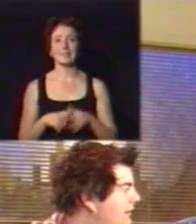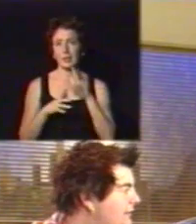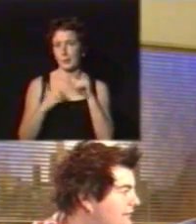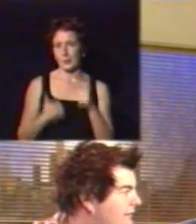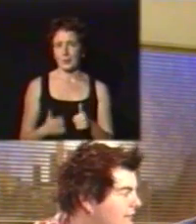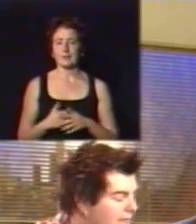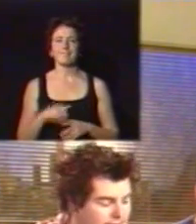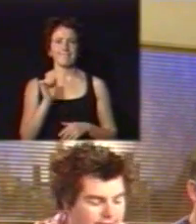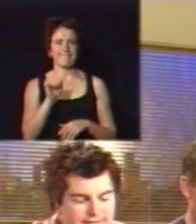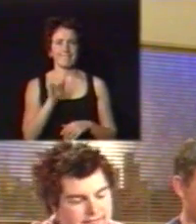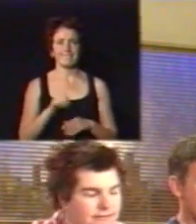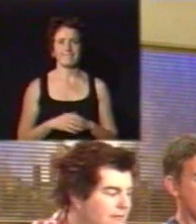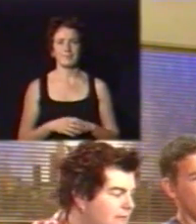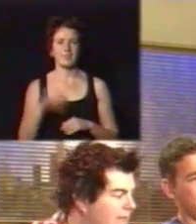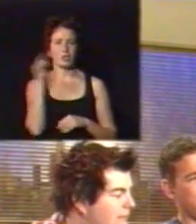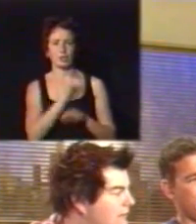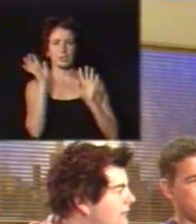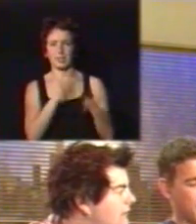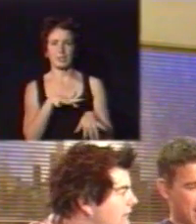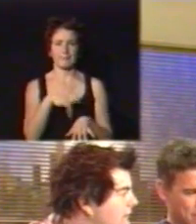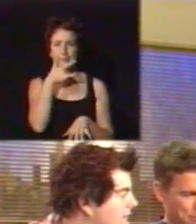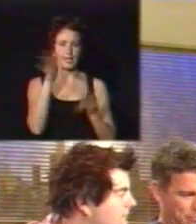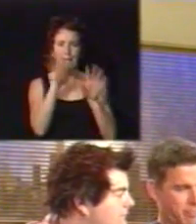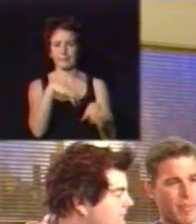just like a dart, I think. She's got a...